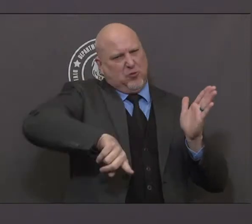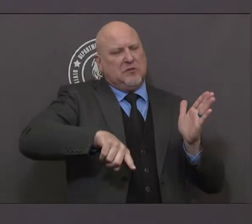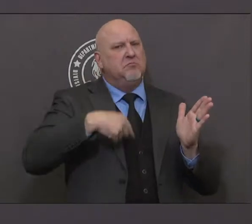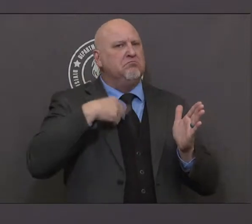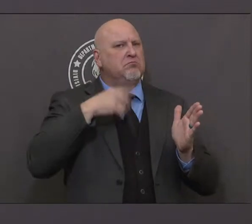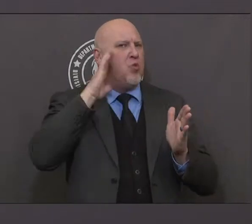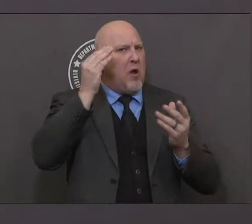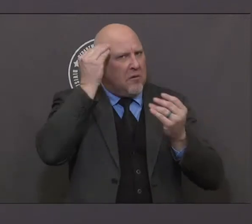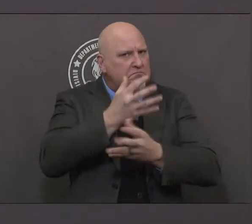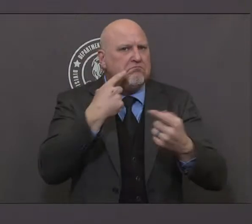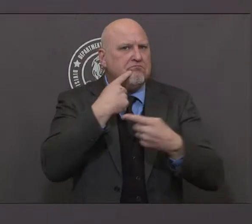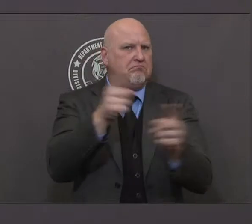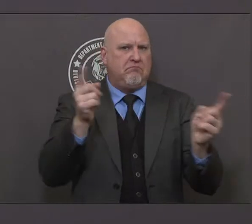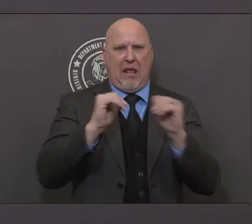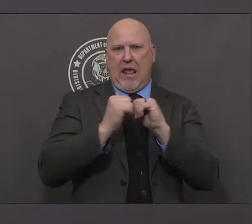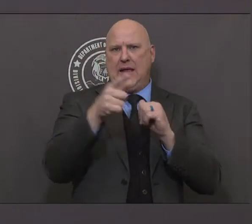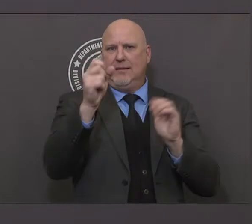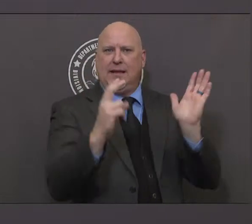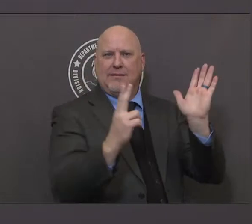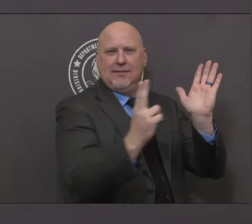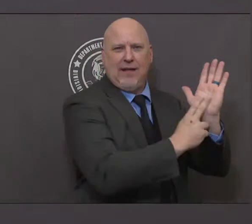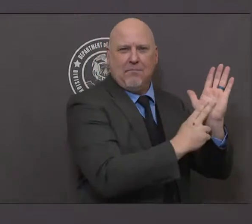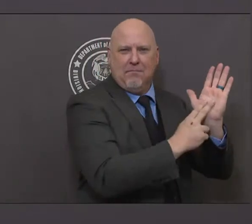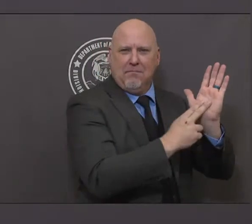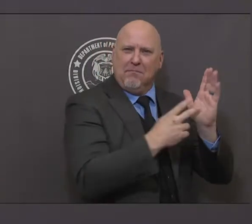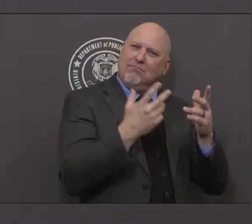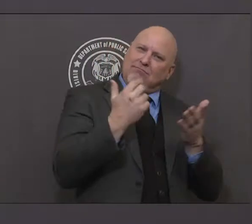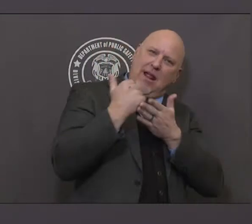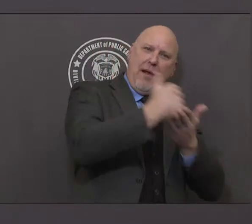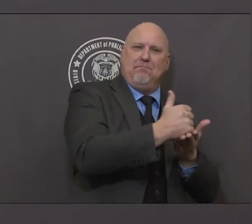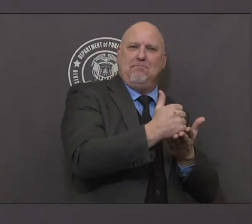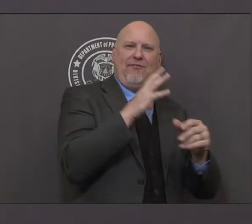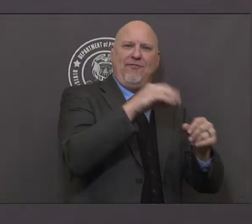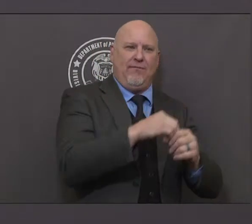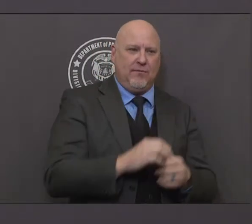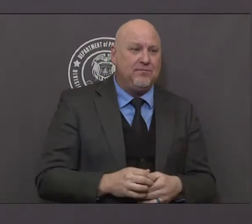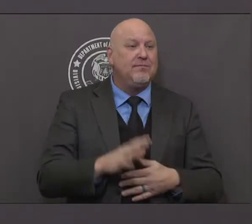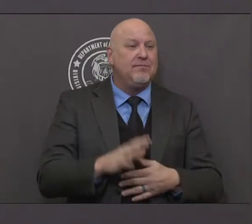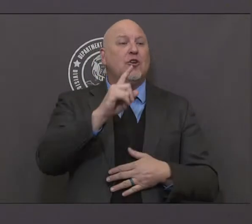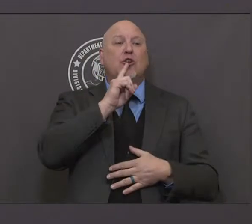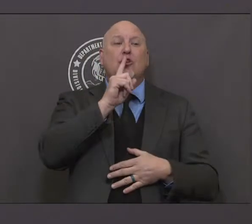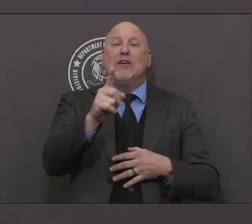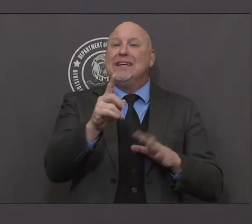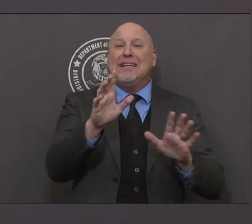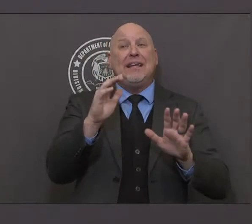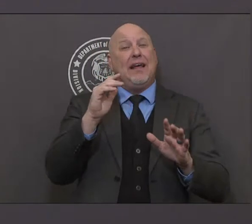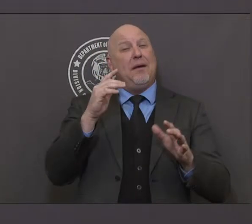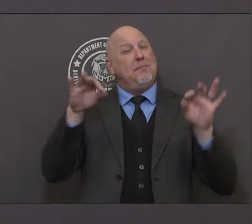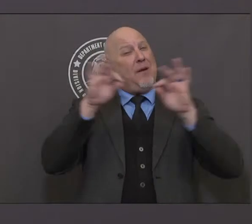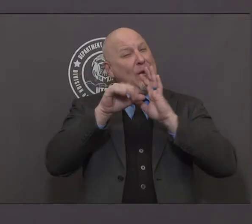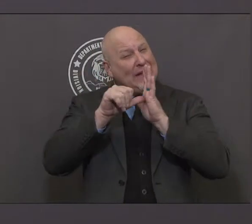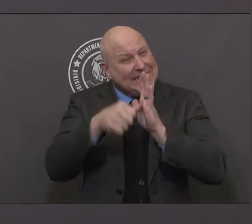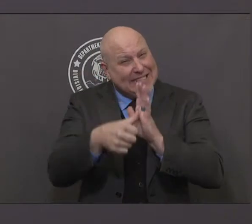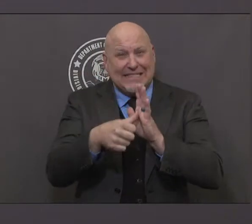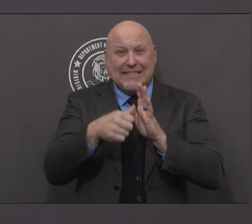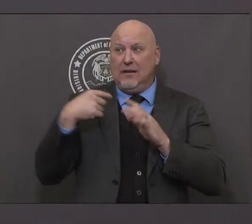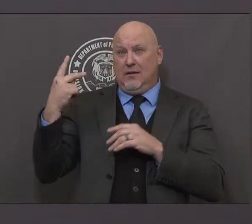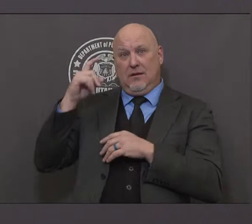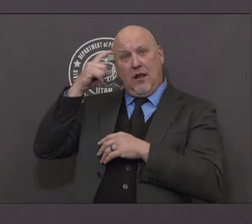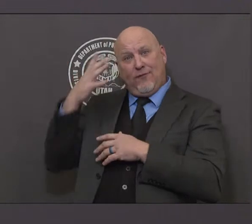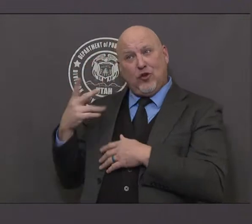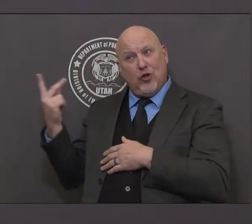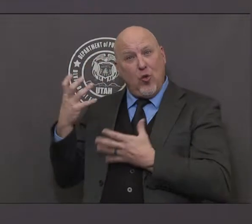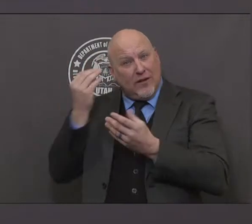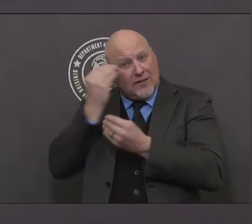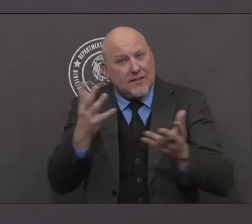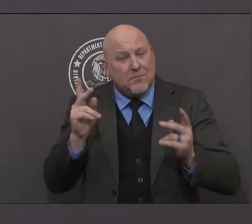that the governor already said, which is please be patient. We are going to do something incredible